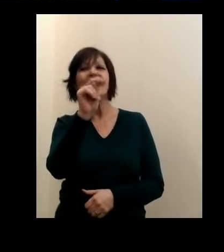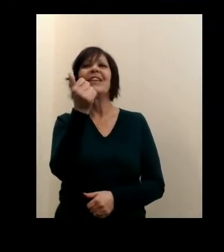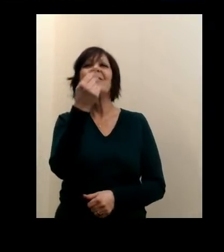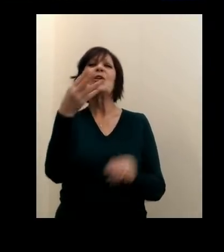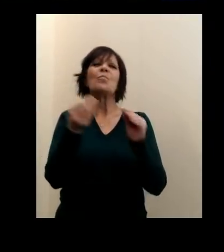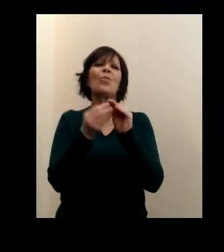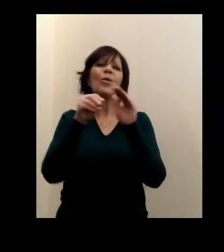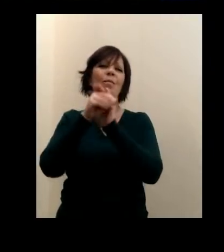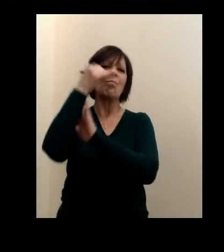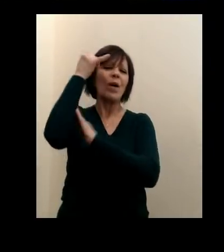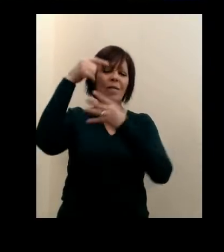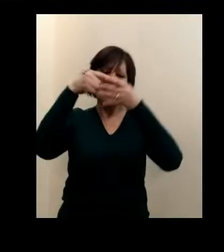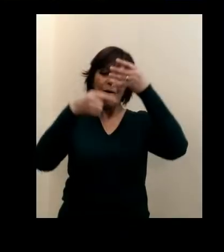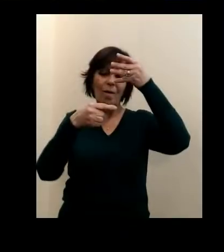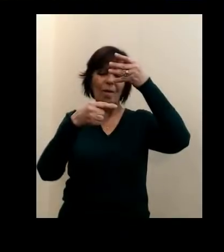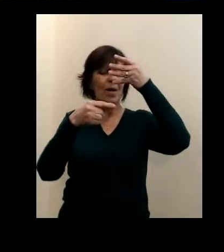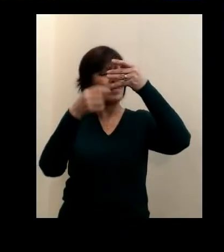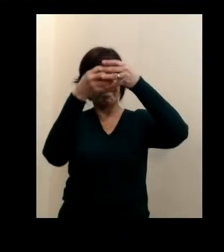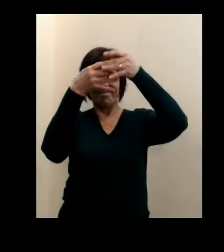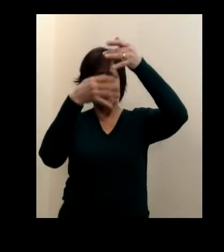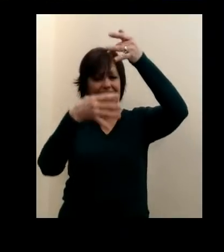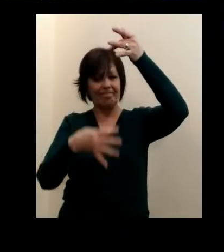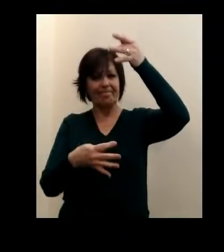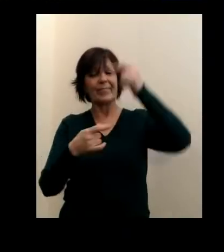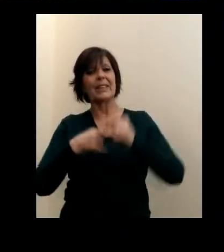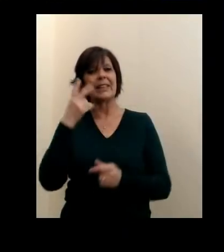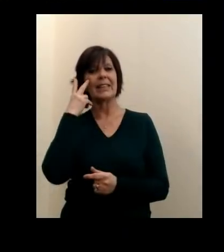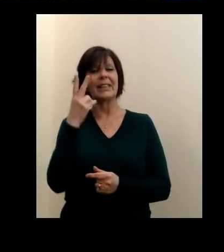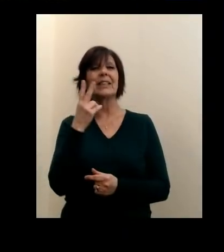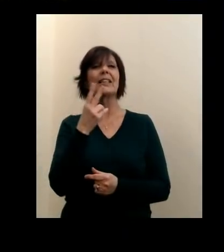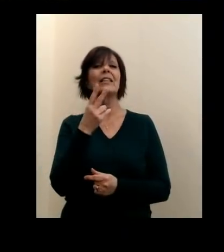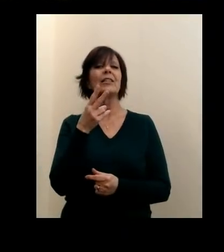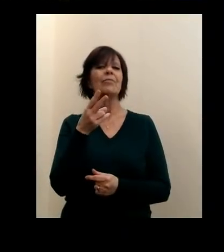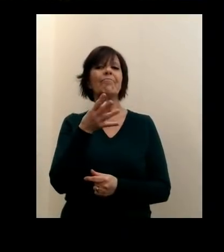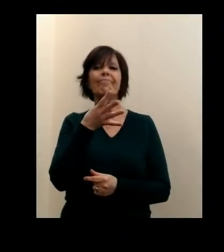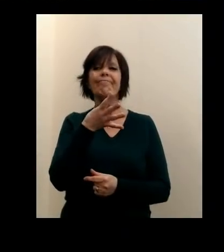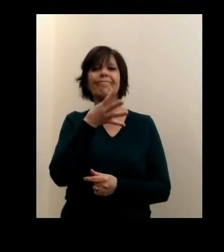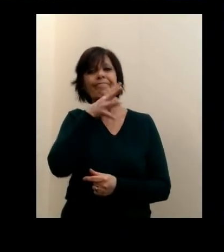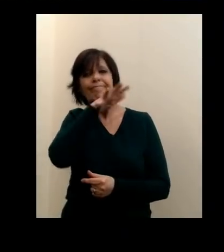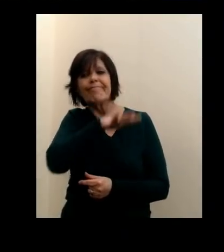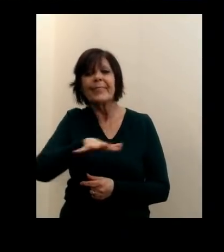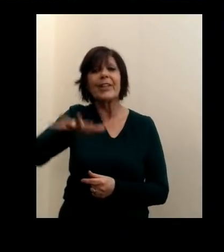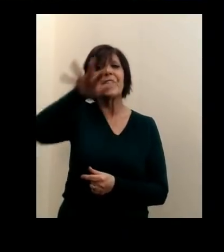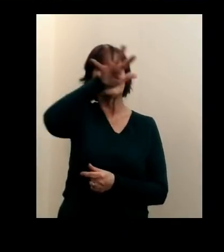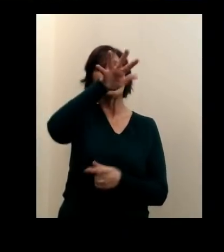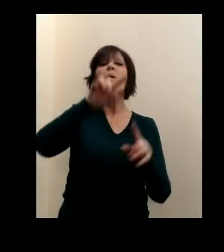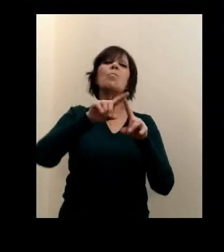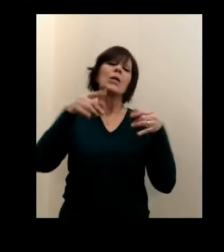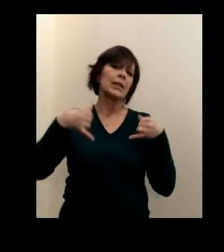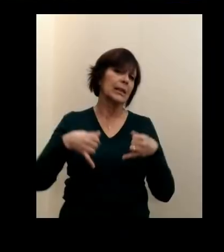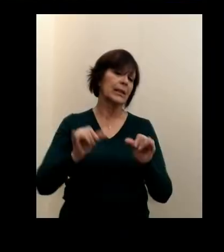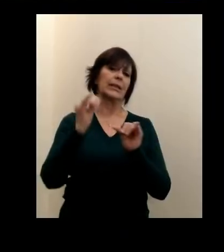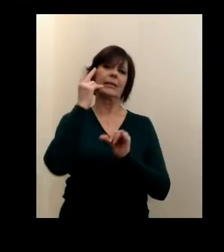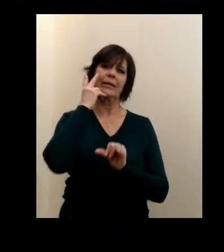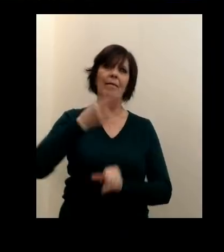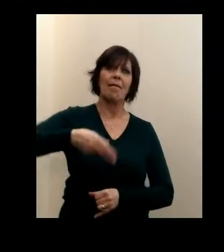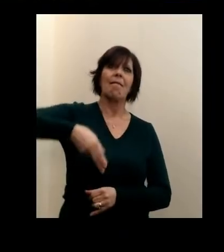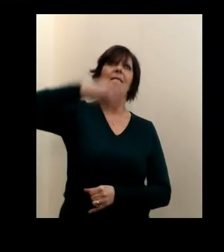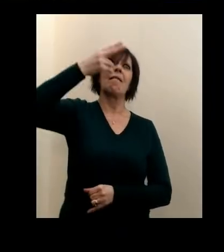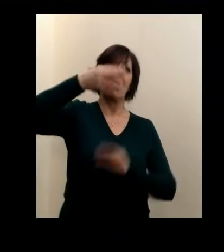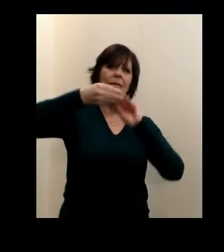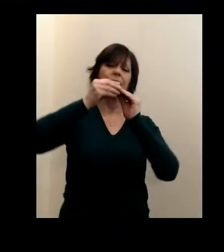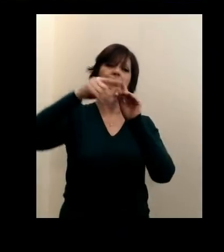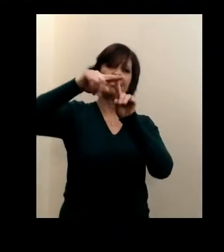in Buffalo, then Angola, a lot of areas in the rural and suburban areas, but we are still seeing some very high rates in a number